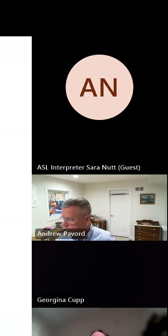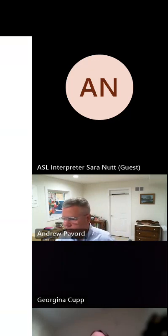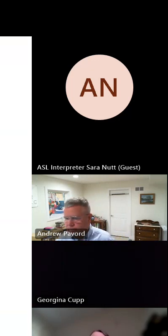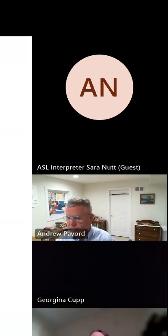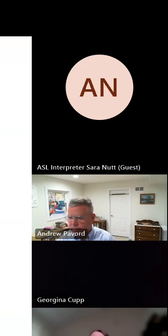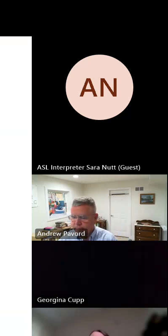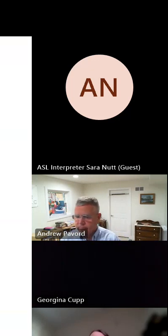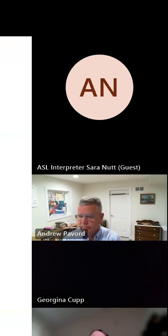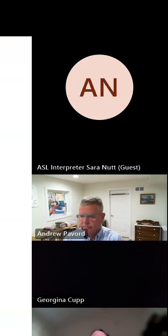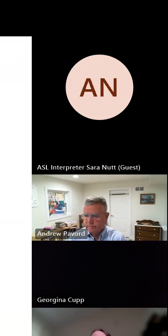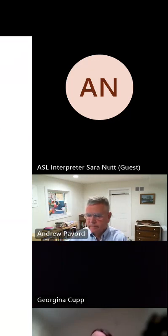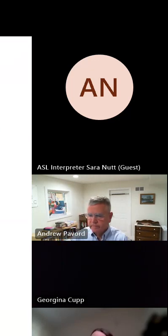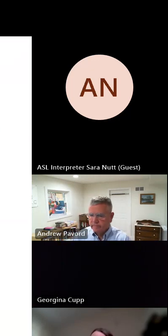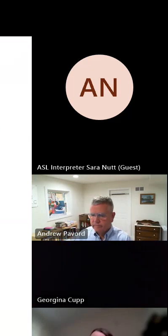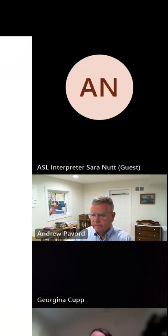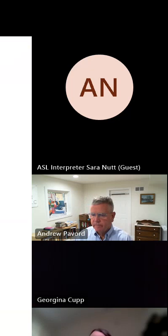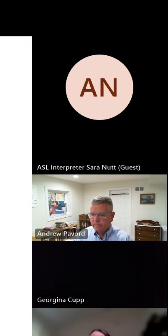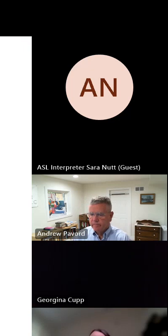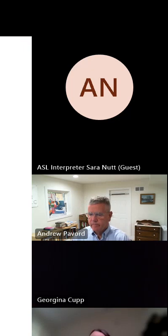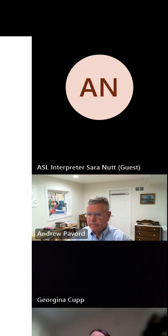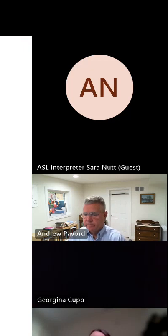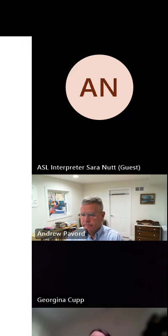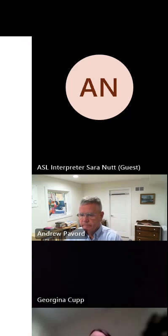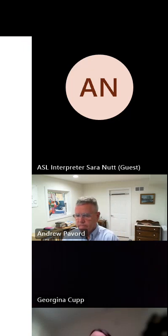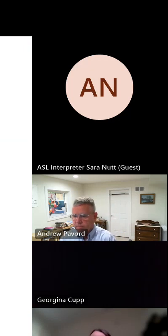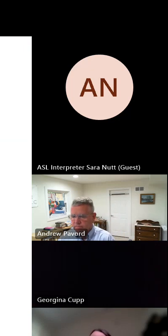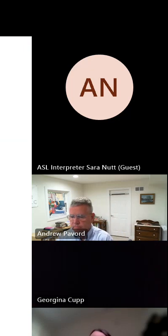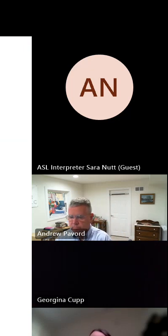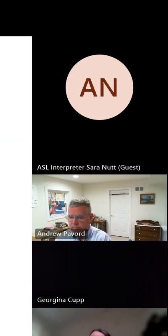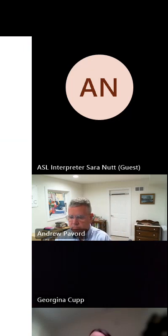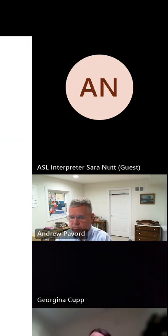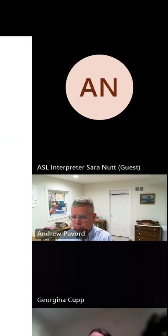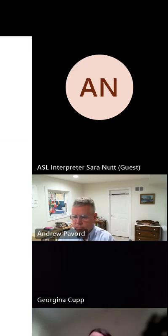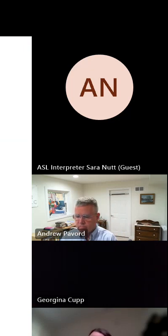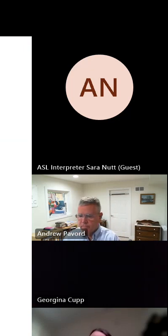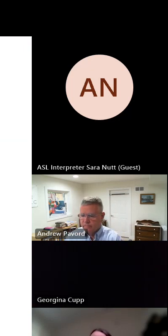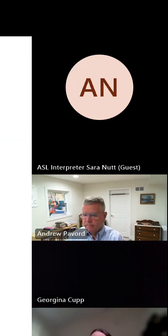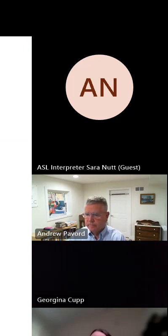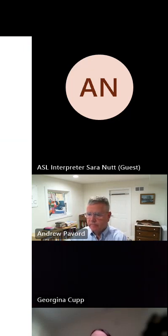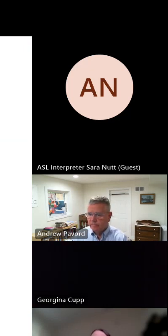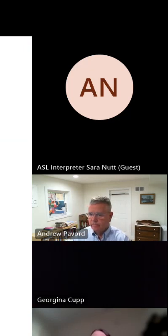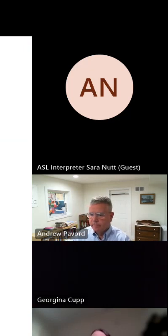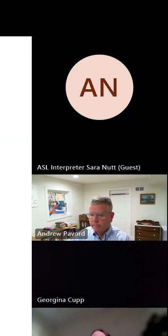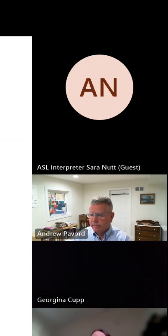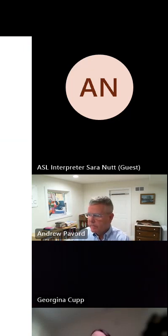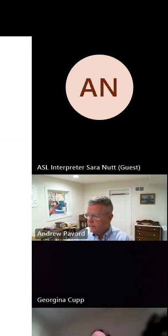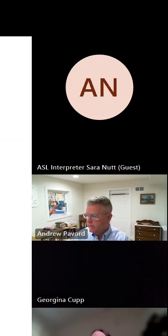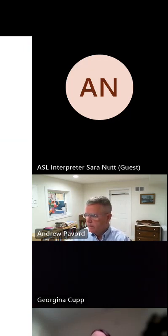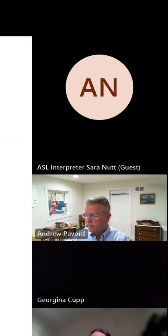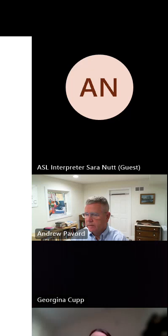borrowers. There are some other types of programs that do use borrowing authority as well.